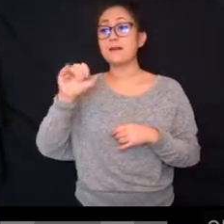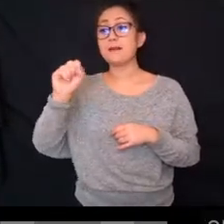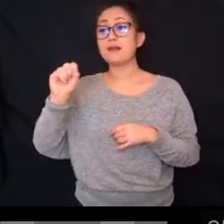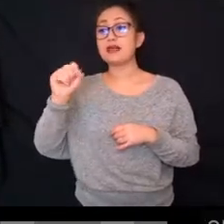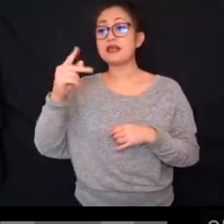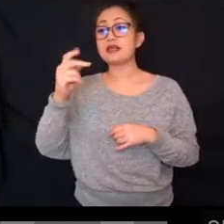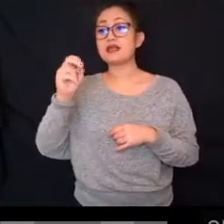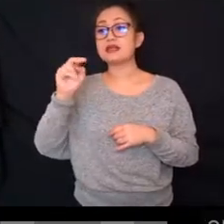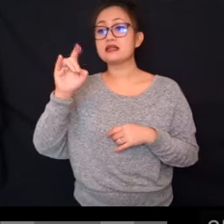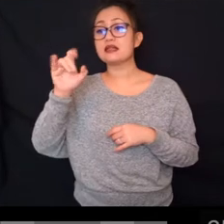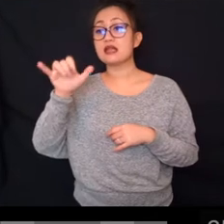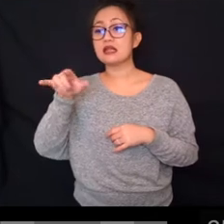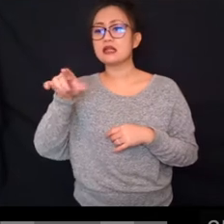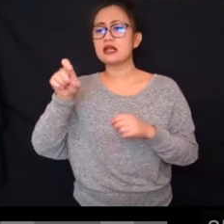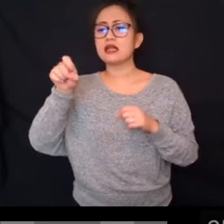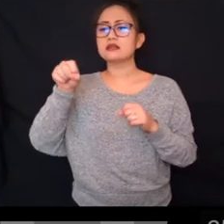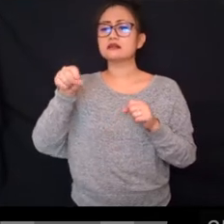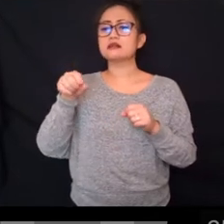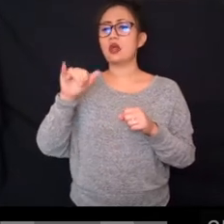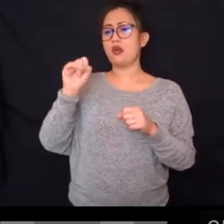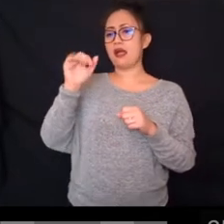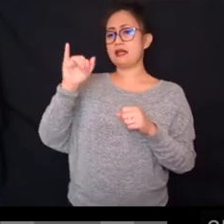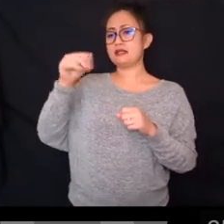And Miss Kennedy, can you move on down, Isaiah?